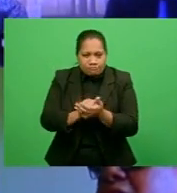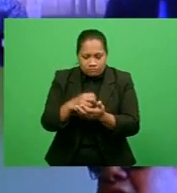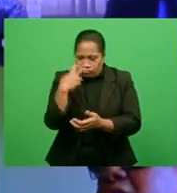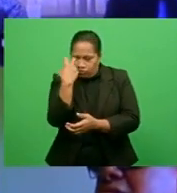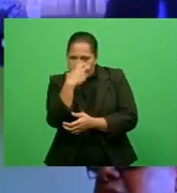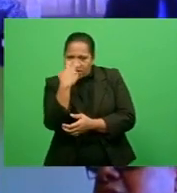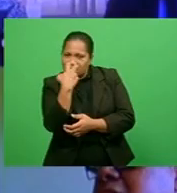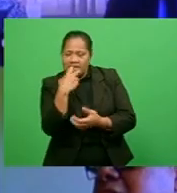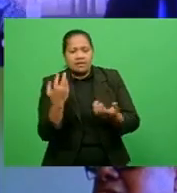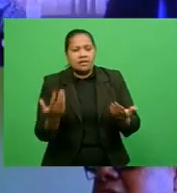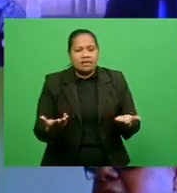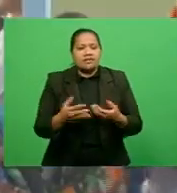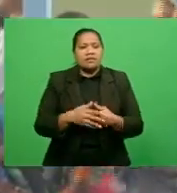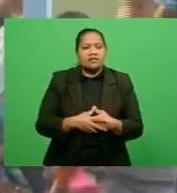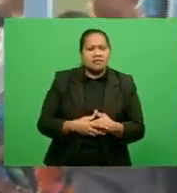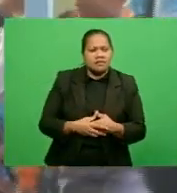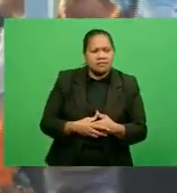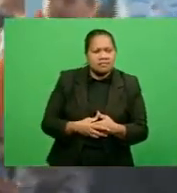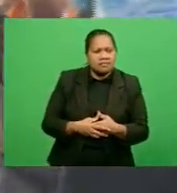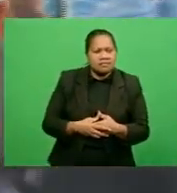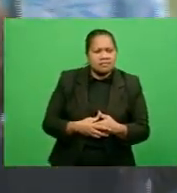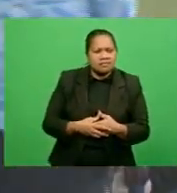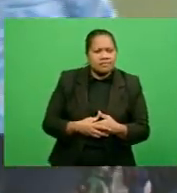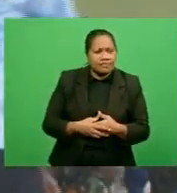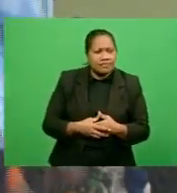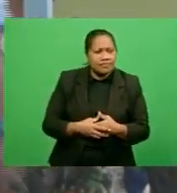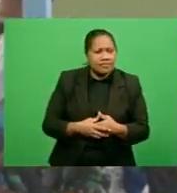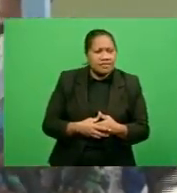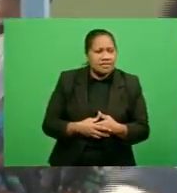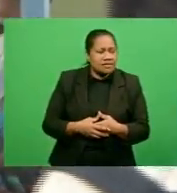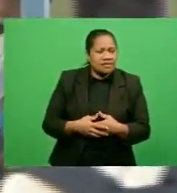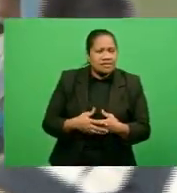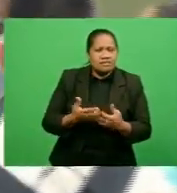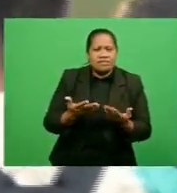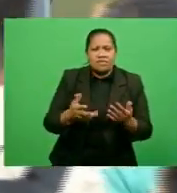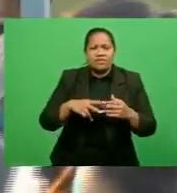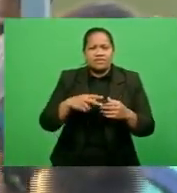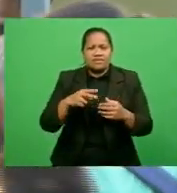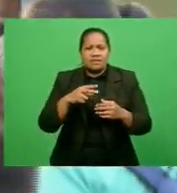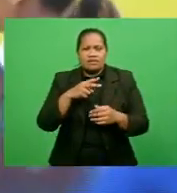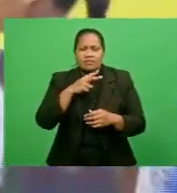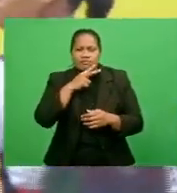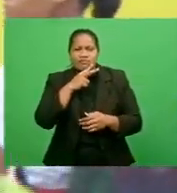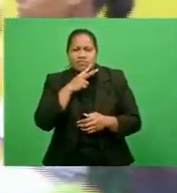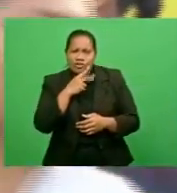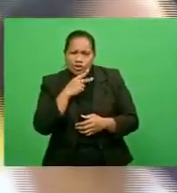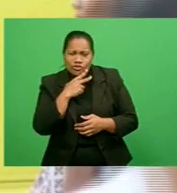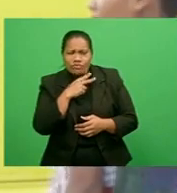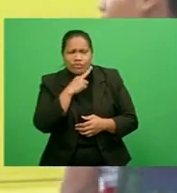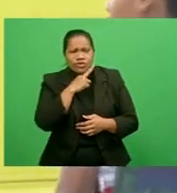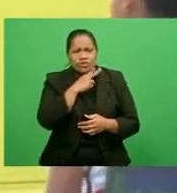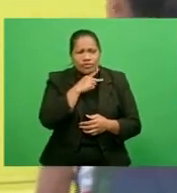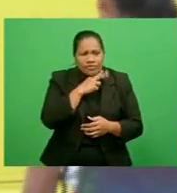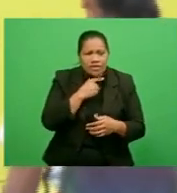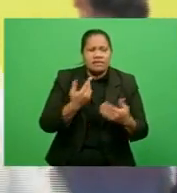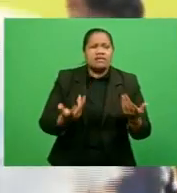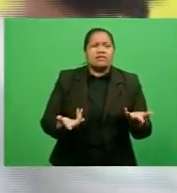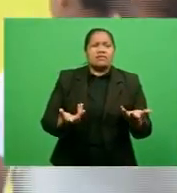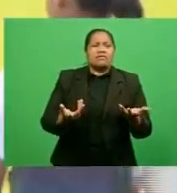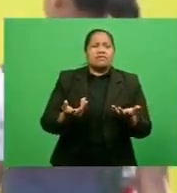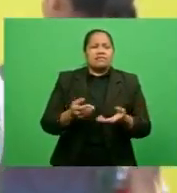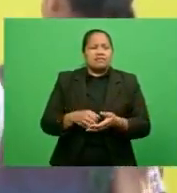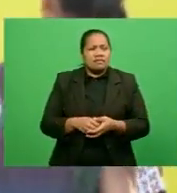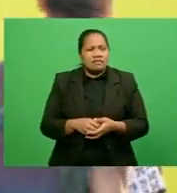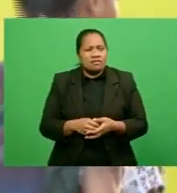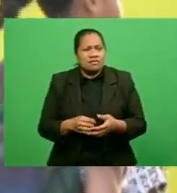the use of pornographic, the child's access to pornographic material